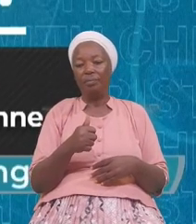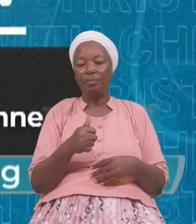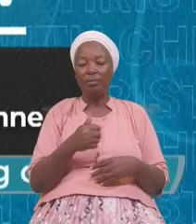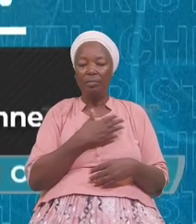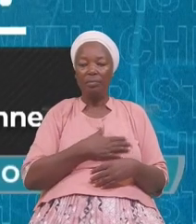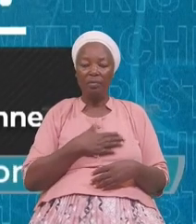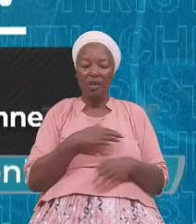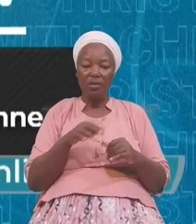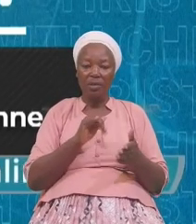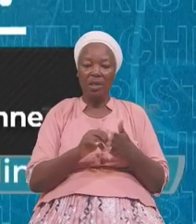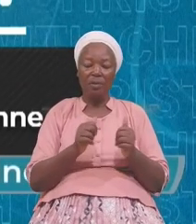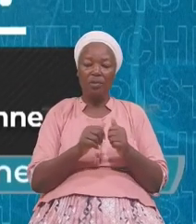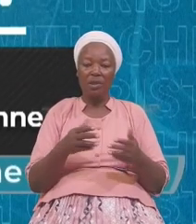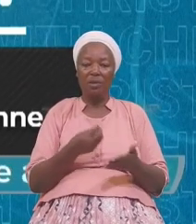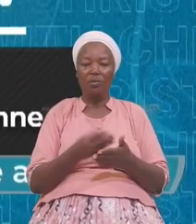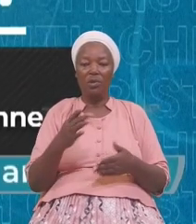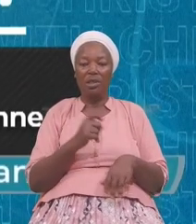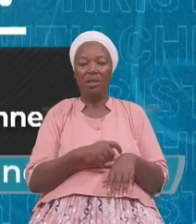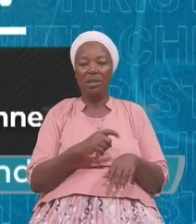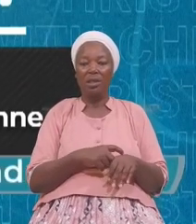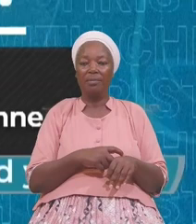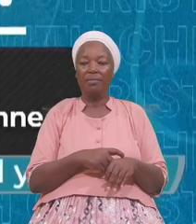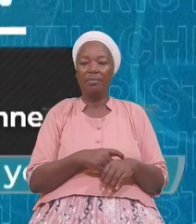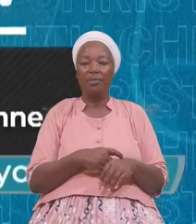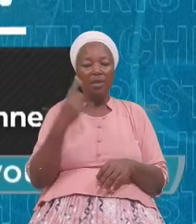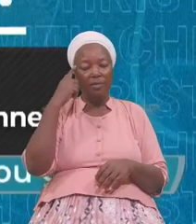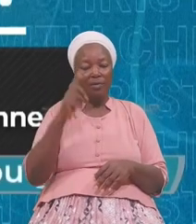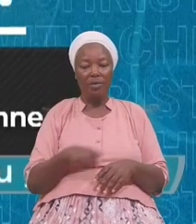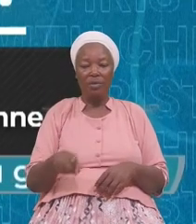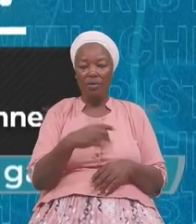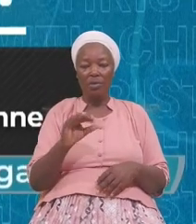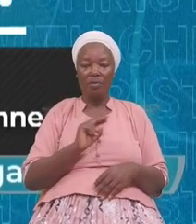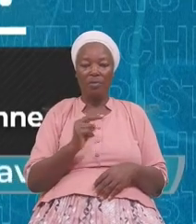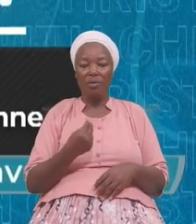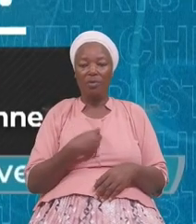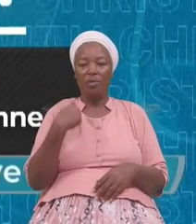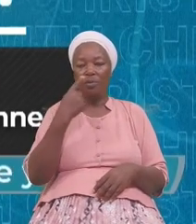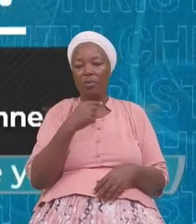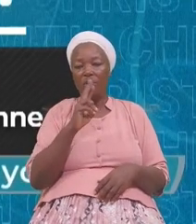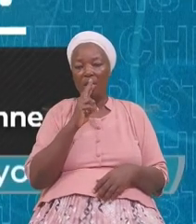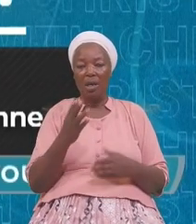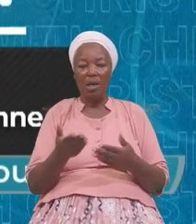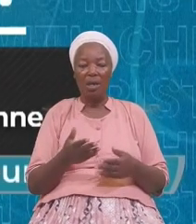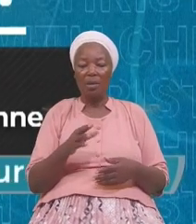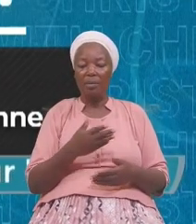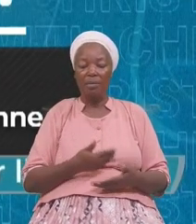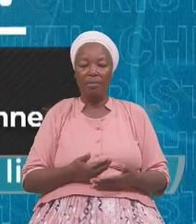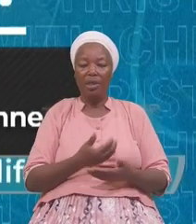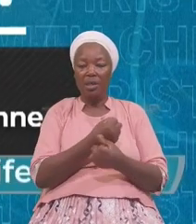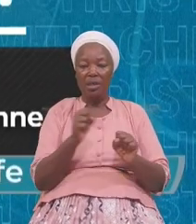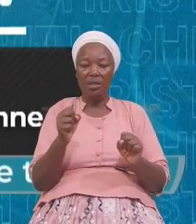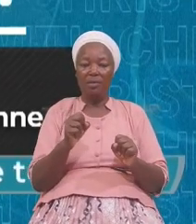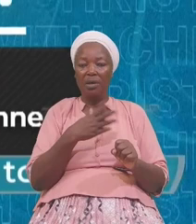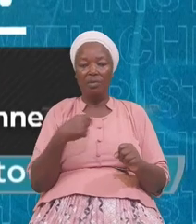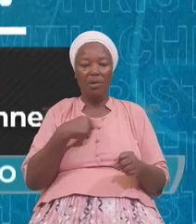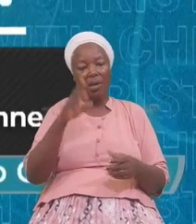that without any waste of time. For those of us who are already born again, we are believers,